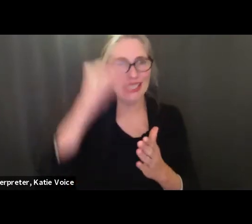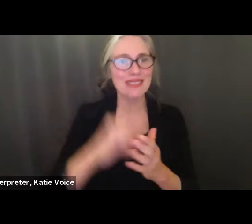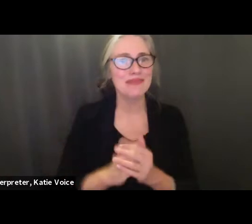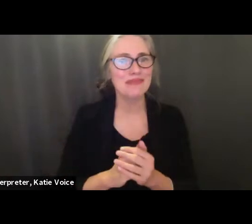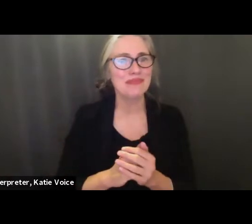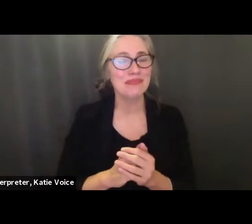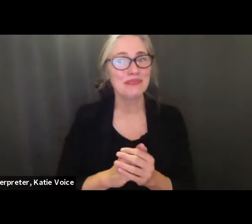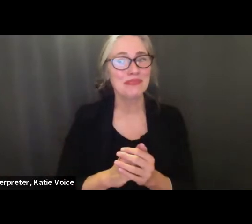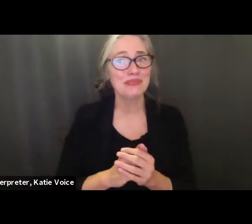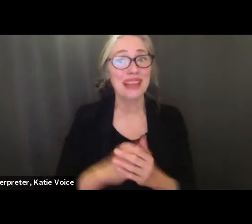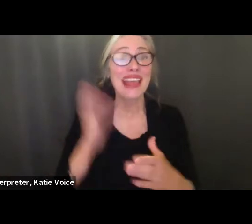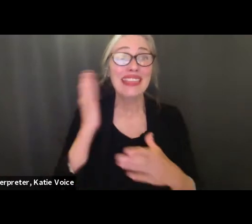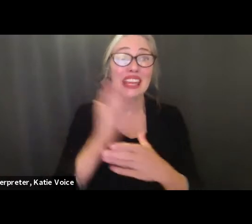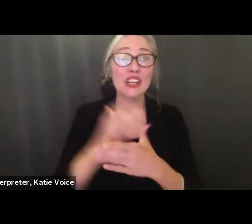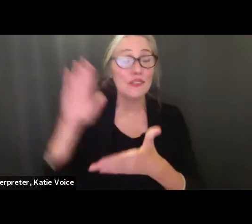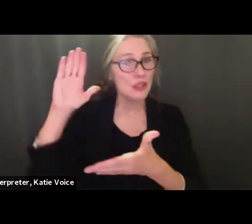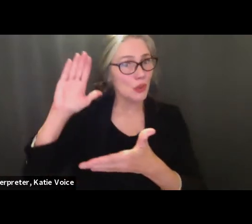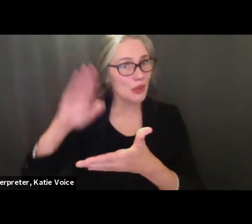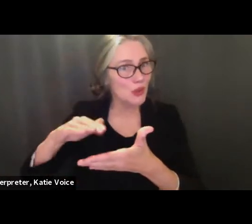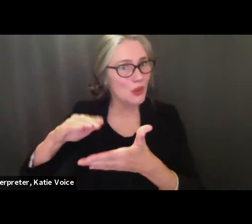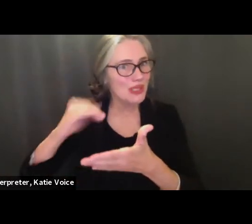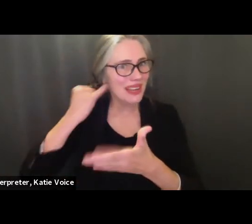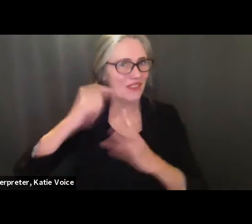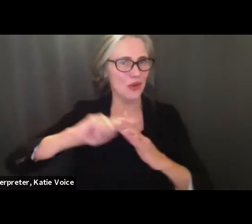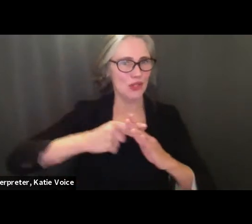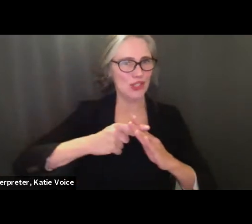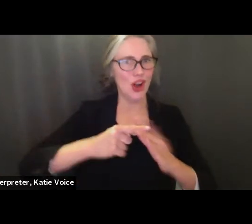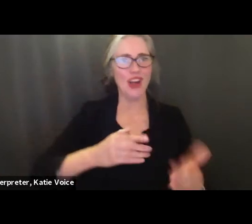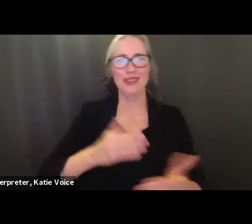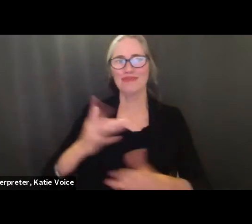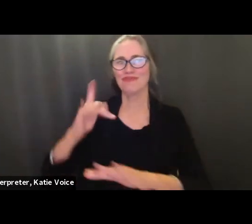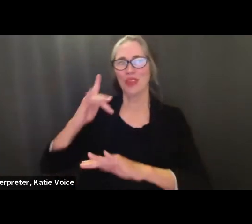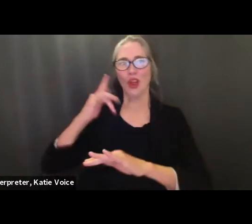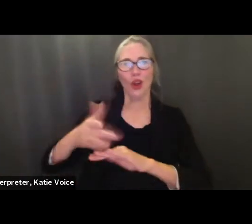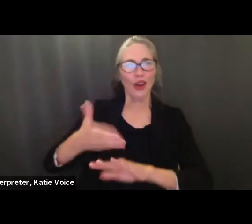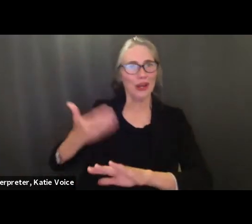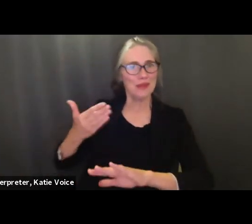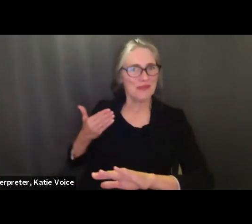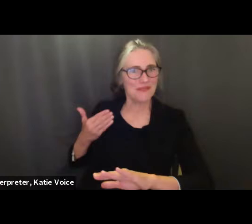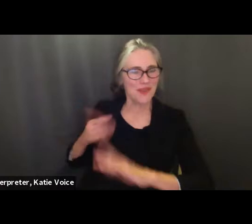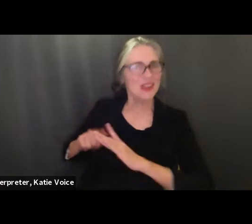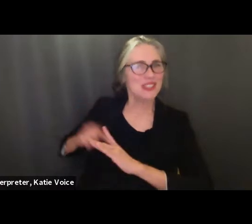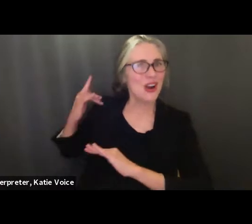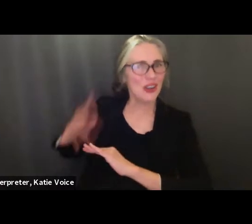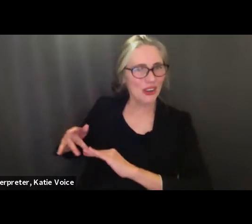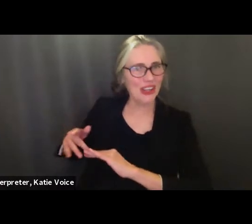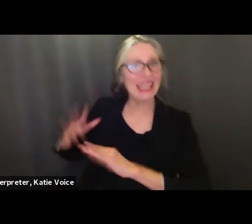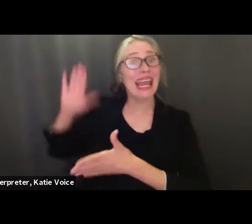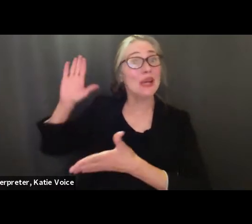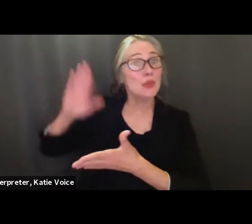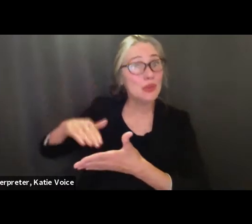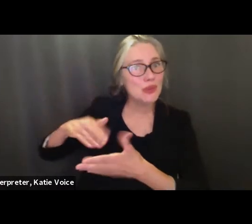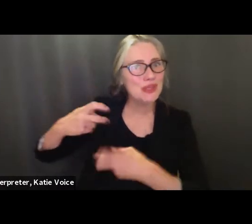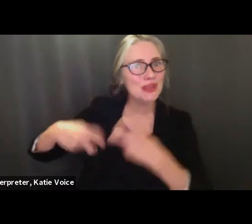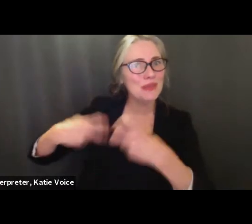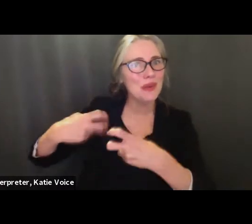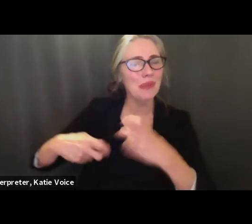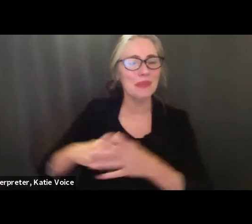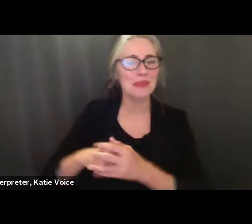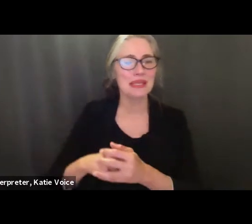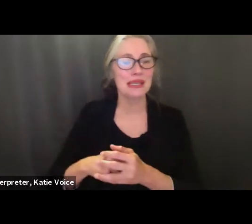the intervention if we're really starting at that early learning foundation. And I equate it to, when they're